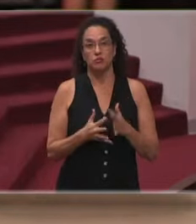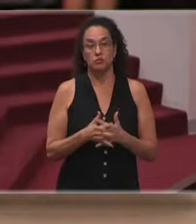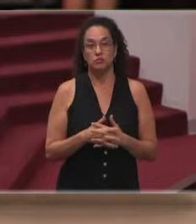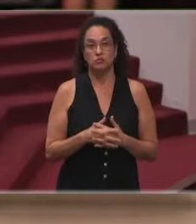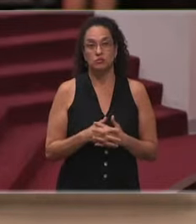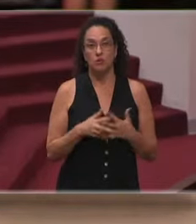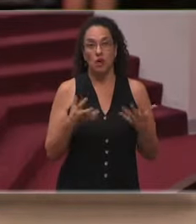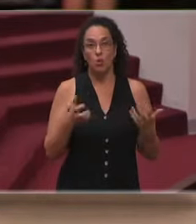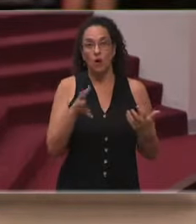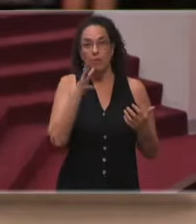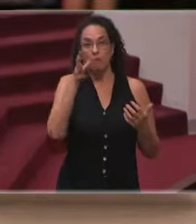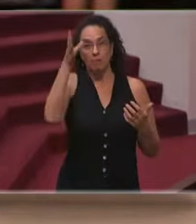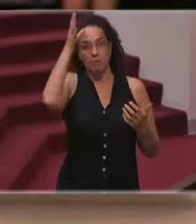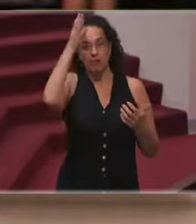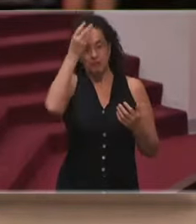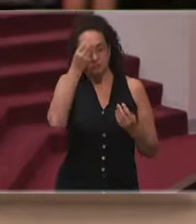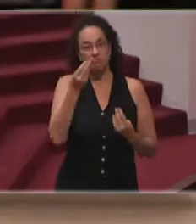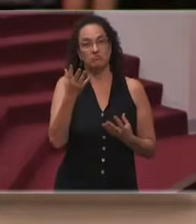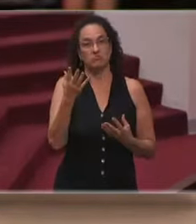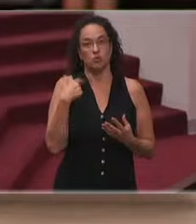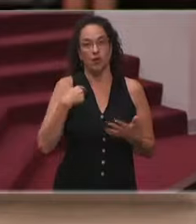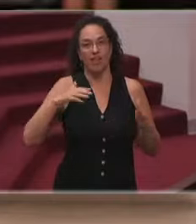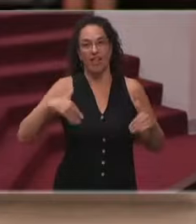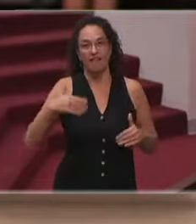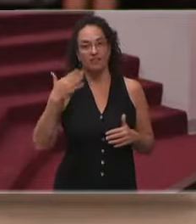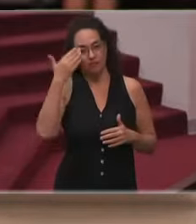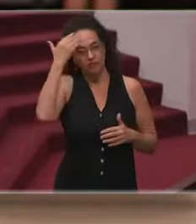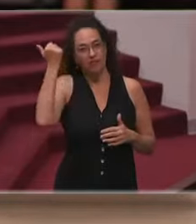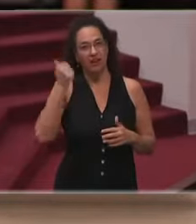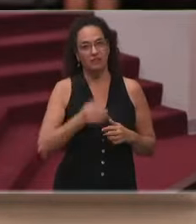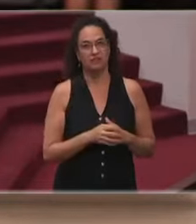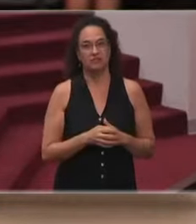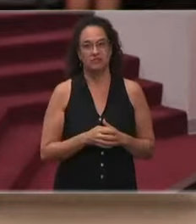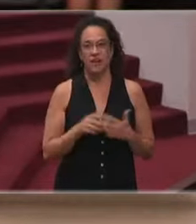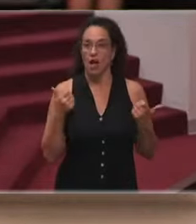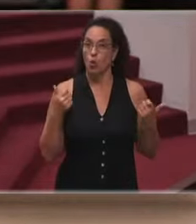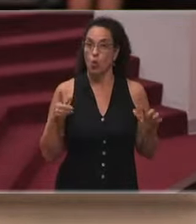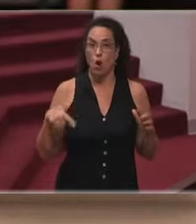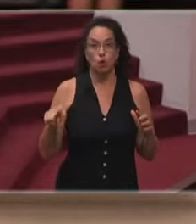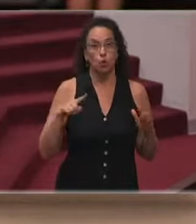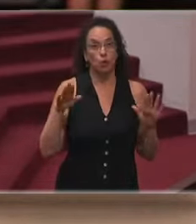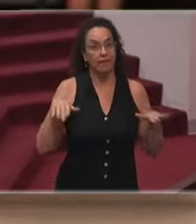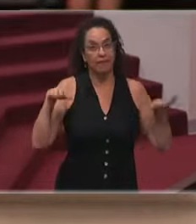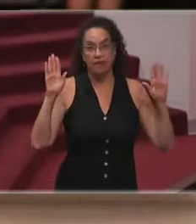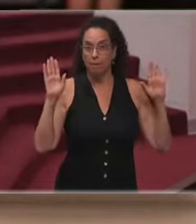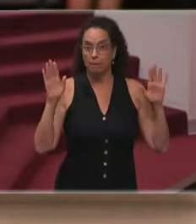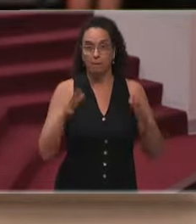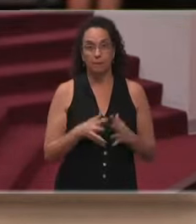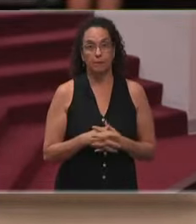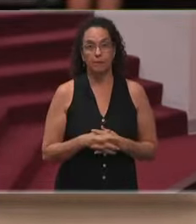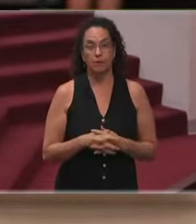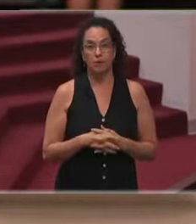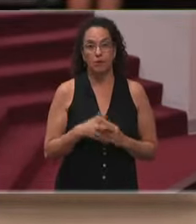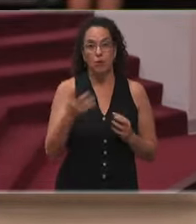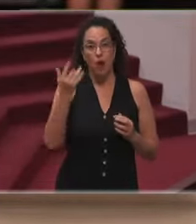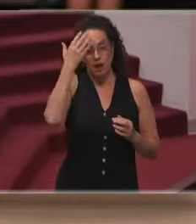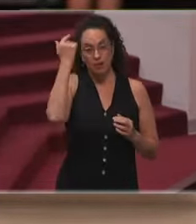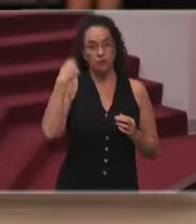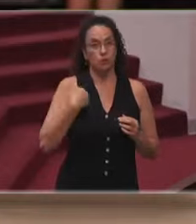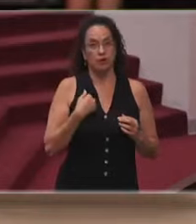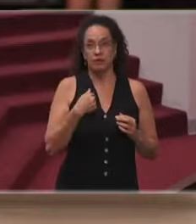want the parents to know that we have not forgotten. And I don't want you all to give up on us, because we have not